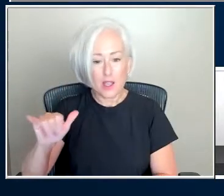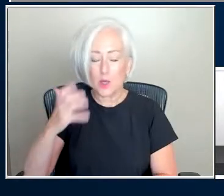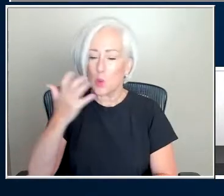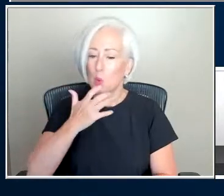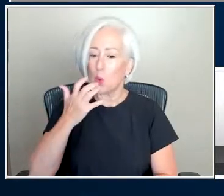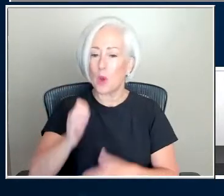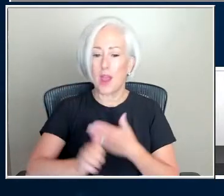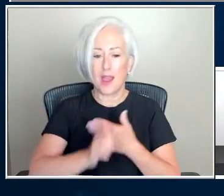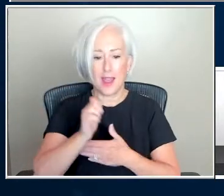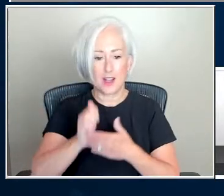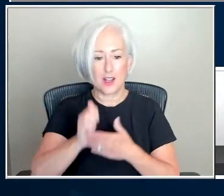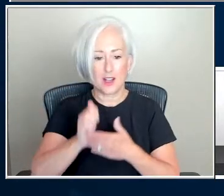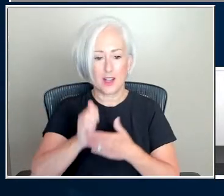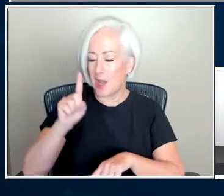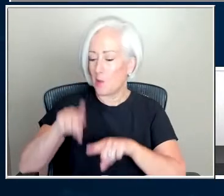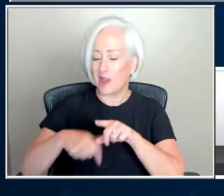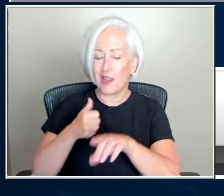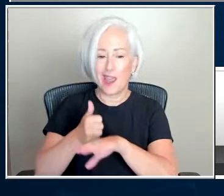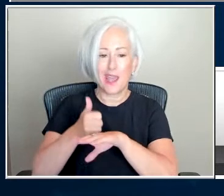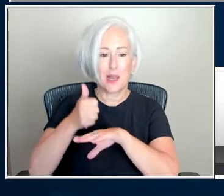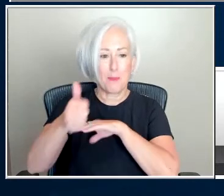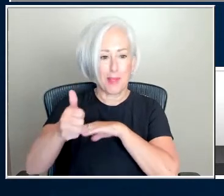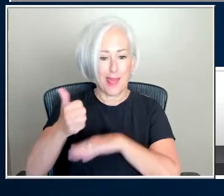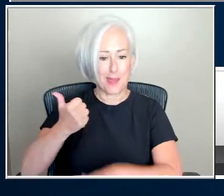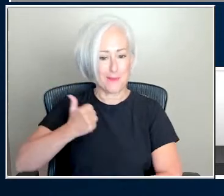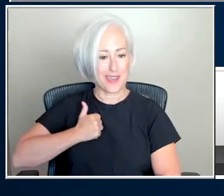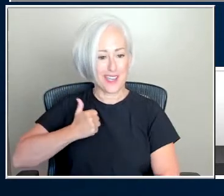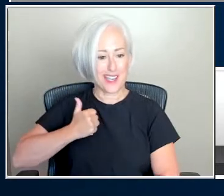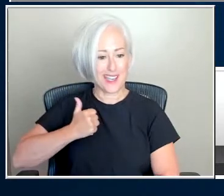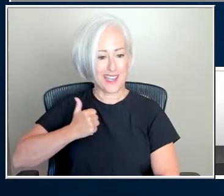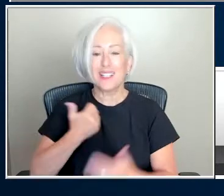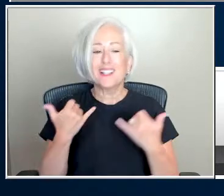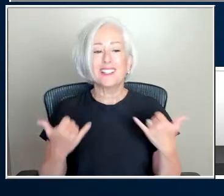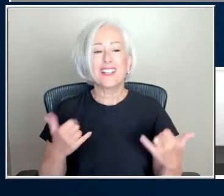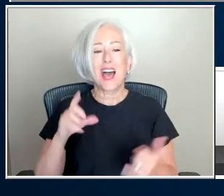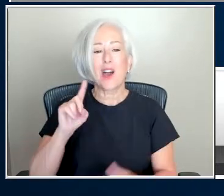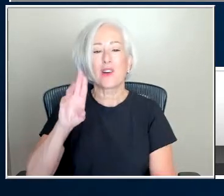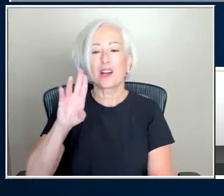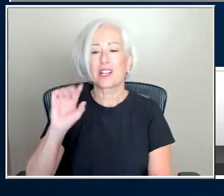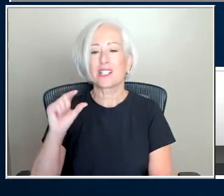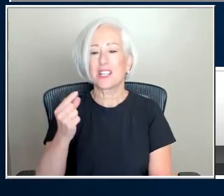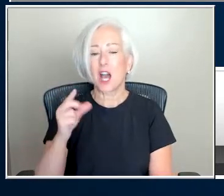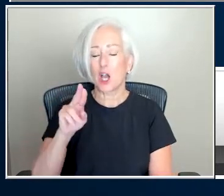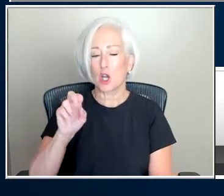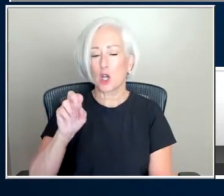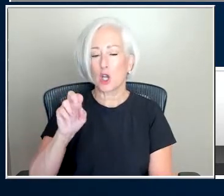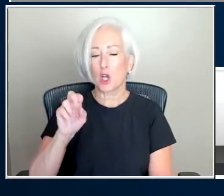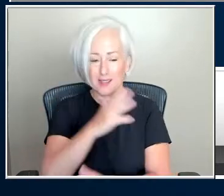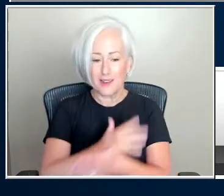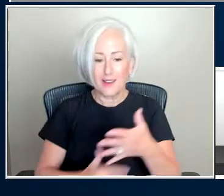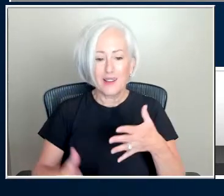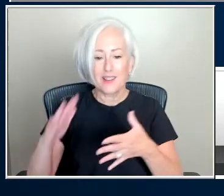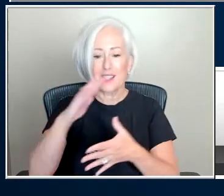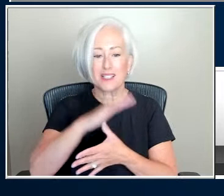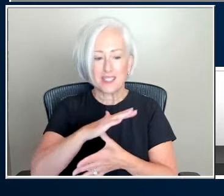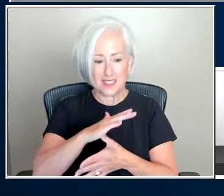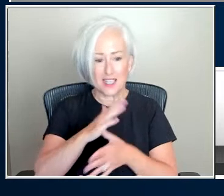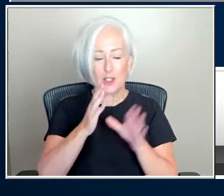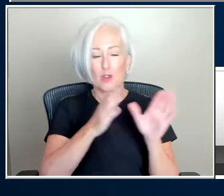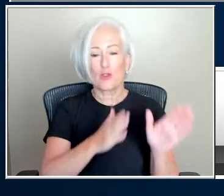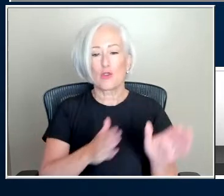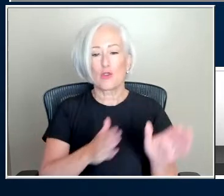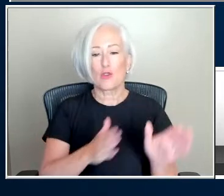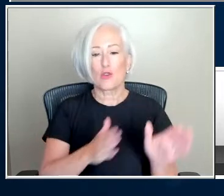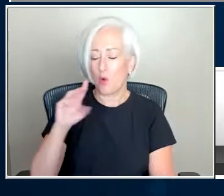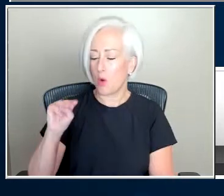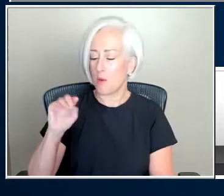not to blame. Joining us now is Doug Norsby, the Senior Environmental Planner at MARC, the Mid-America Regional Council. Doug,